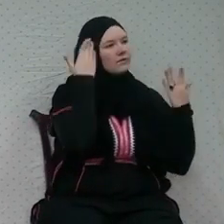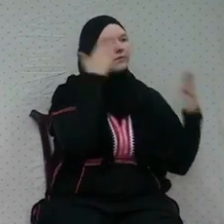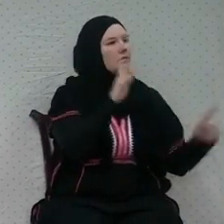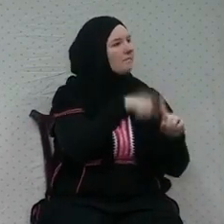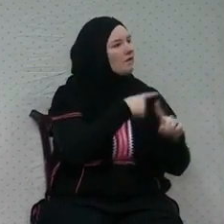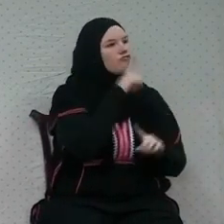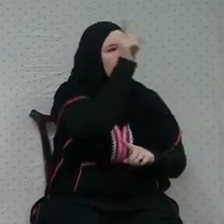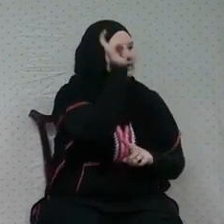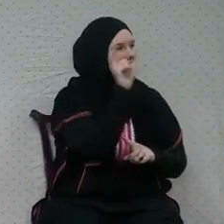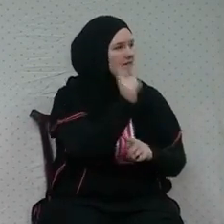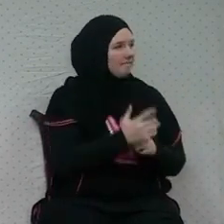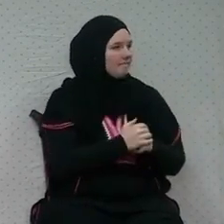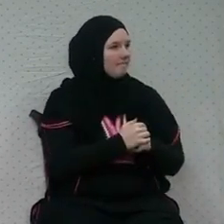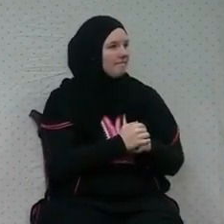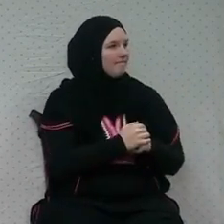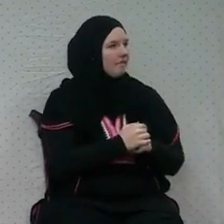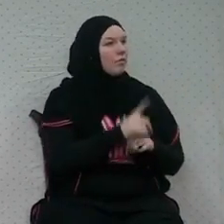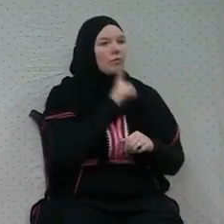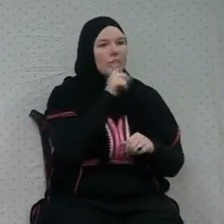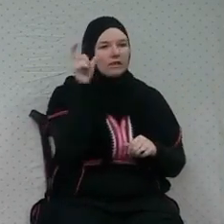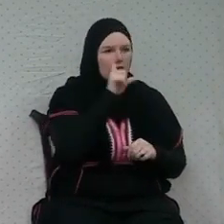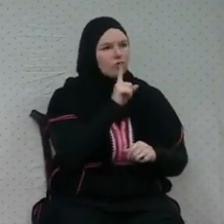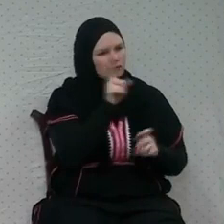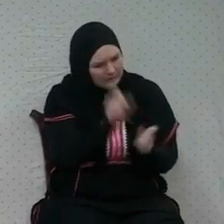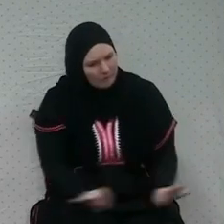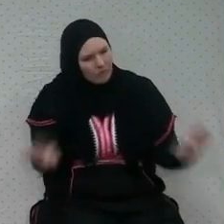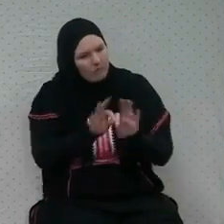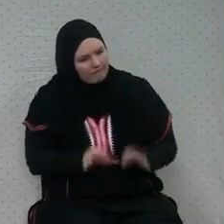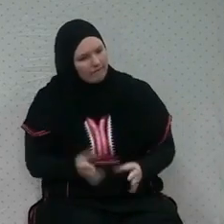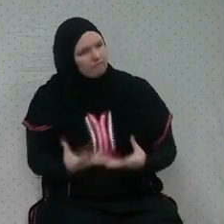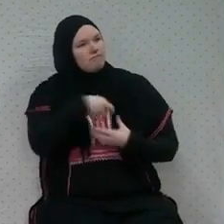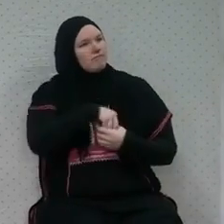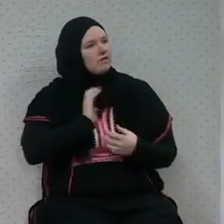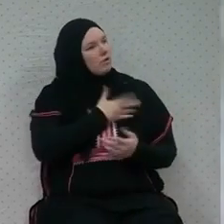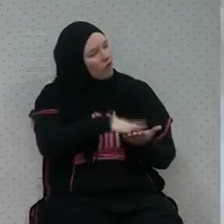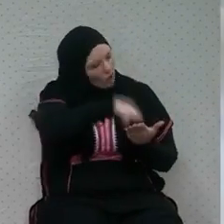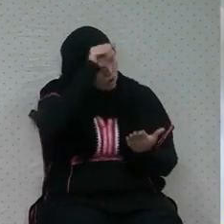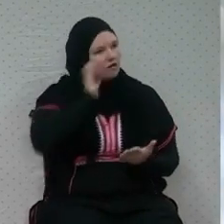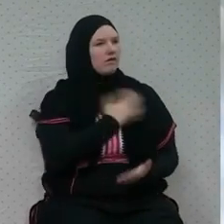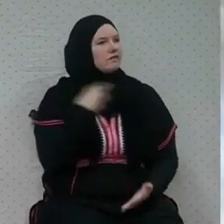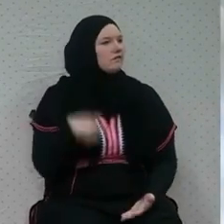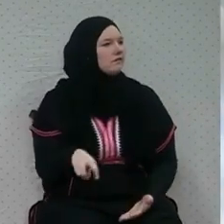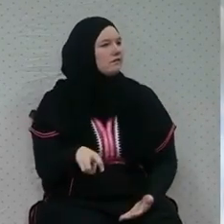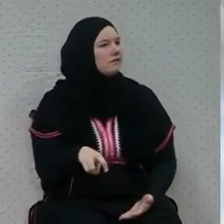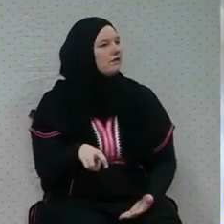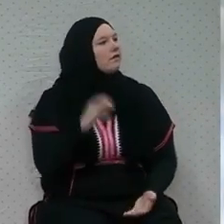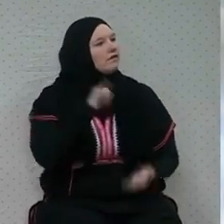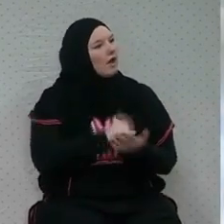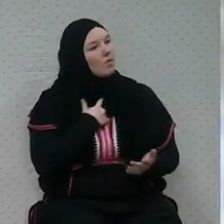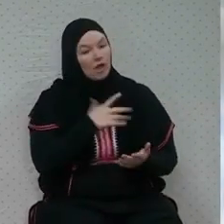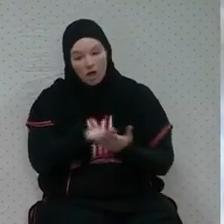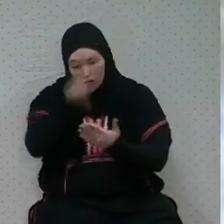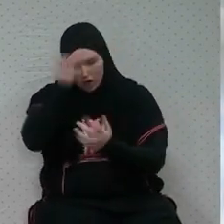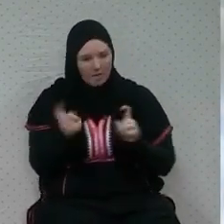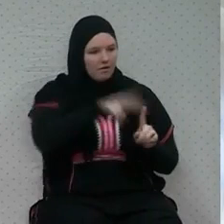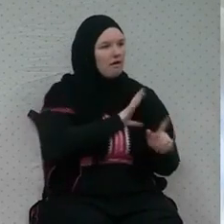is should matter for us. It should matter that we learn our deen. It should matter that we apply what we learn.